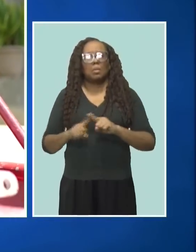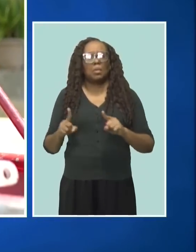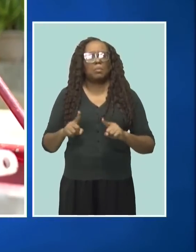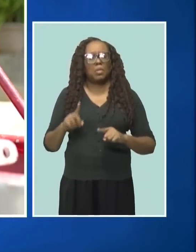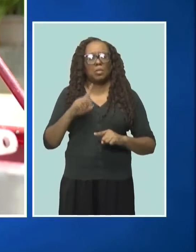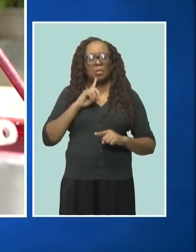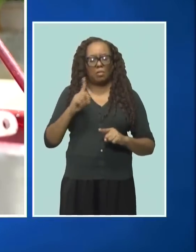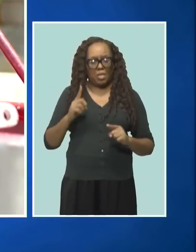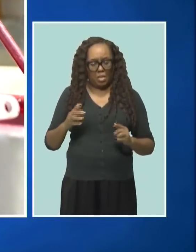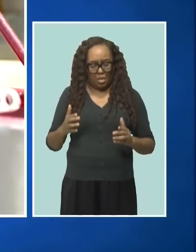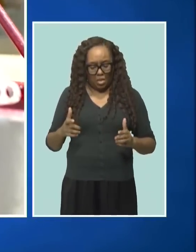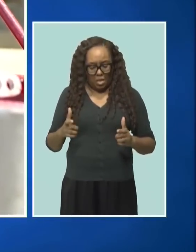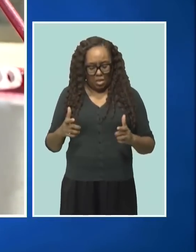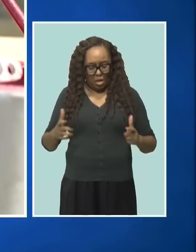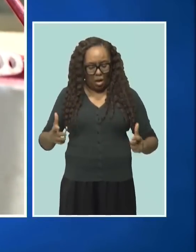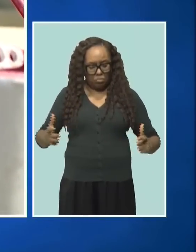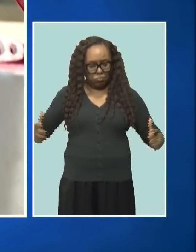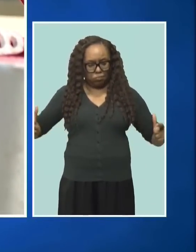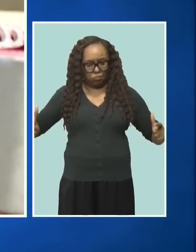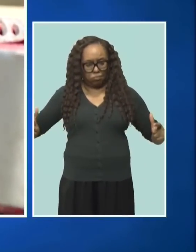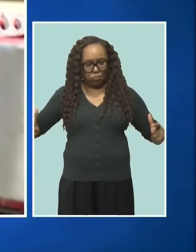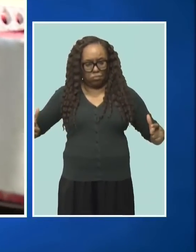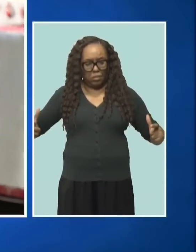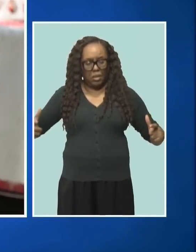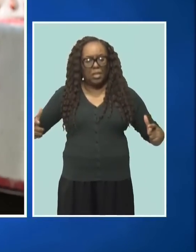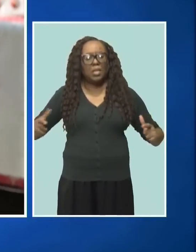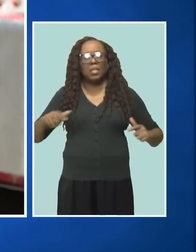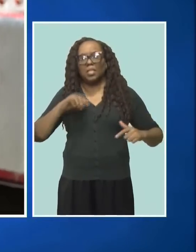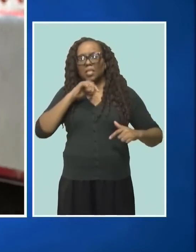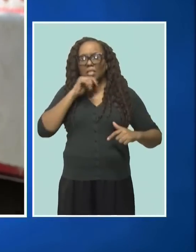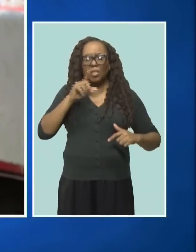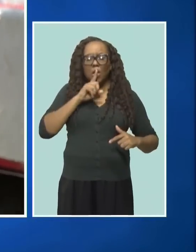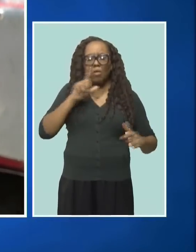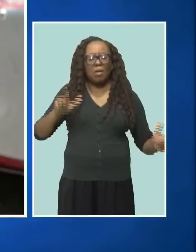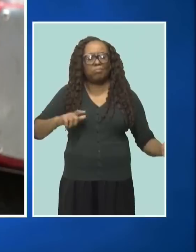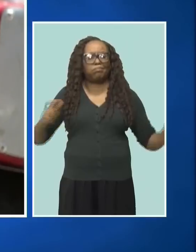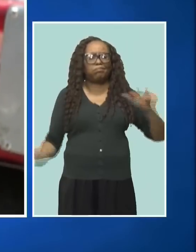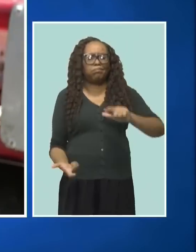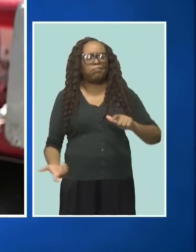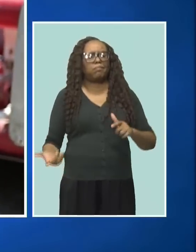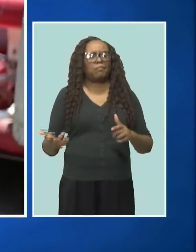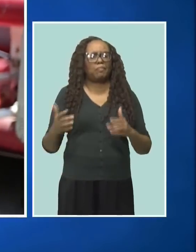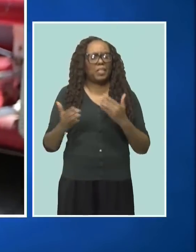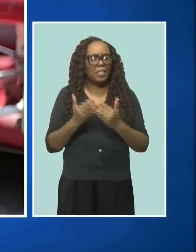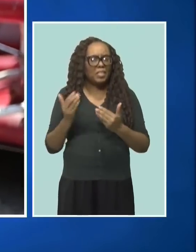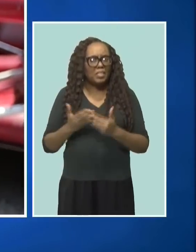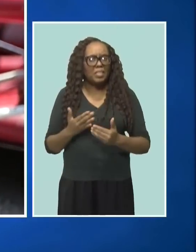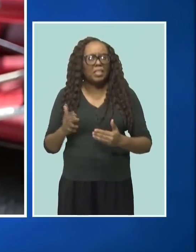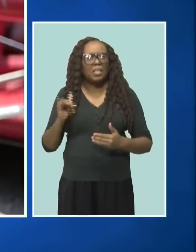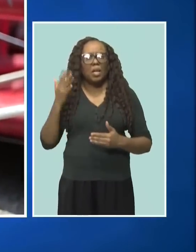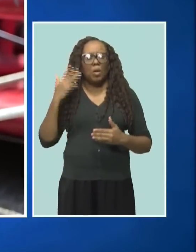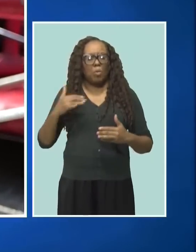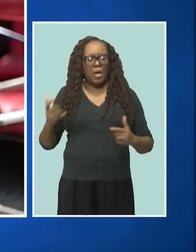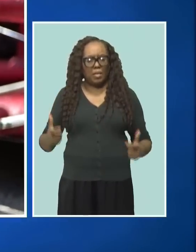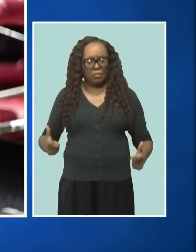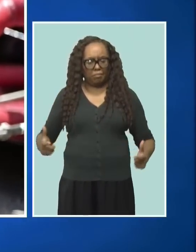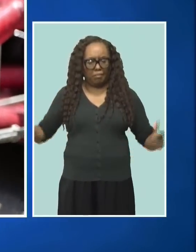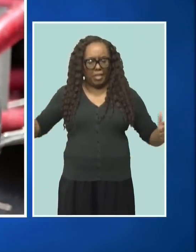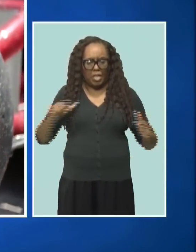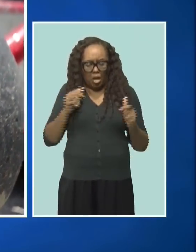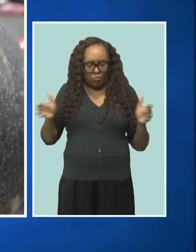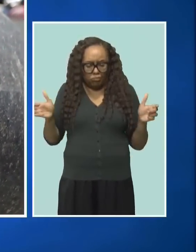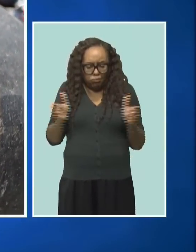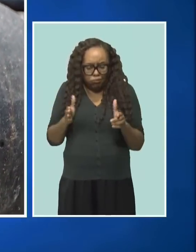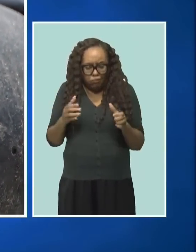it limits the kart from being able to turn over. So that's why it's that wide as well.